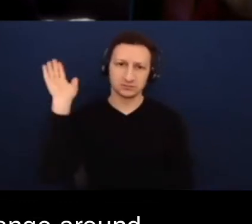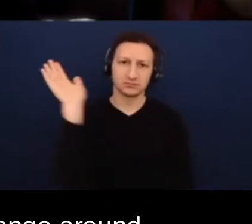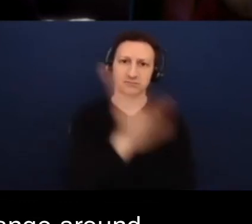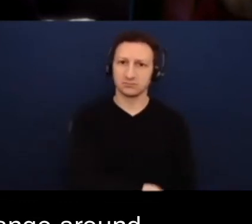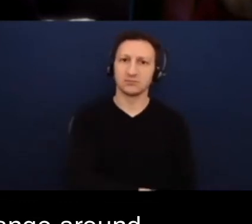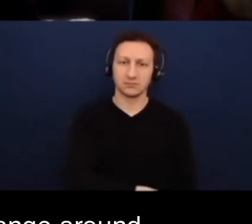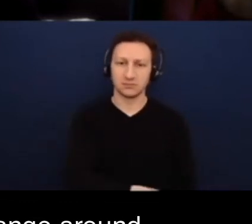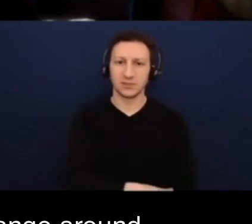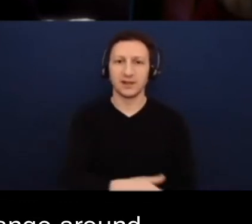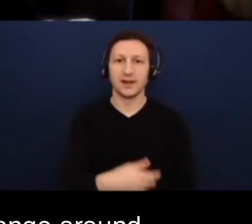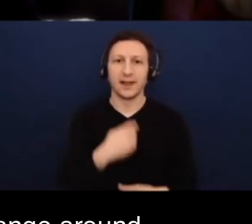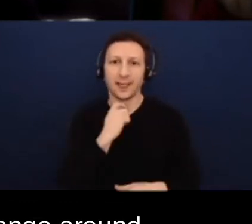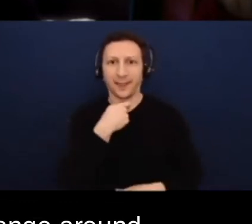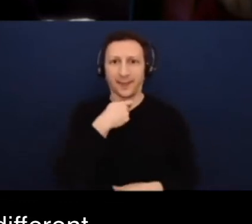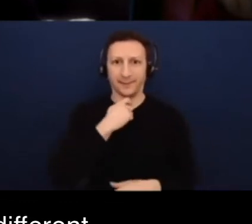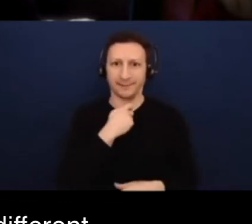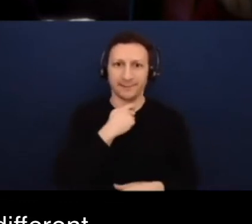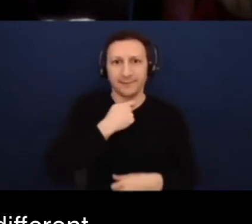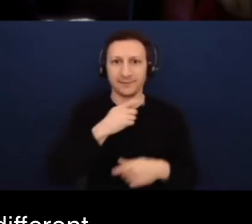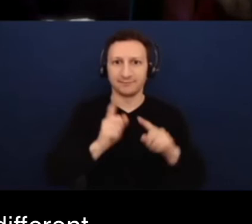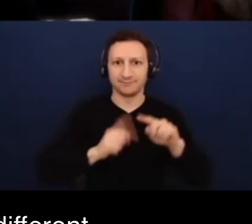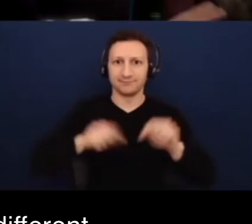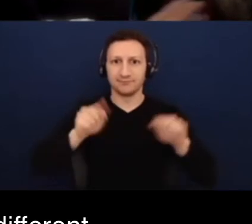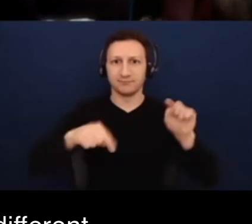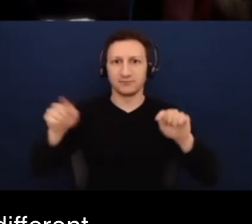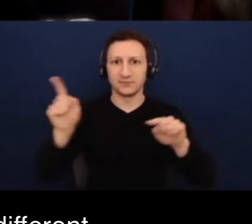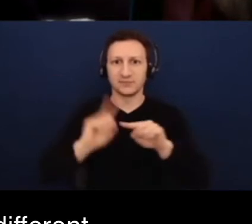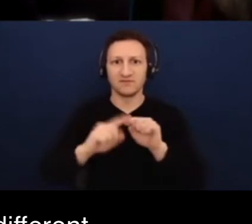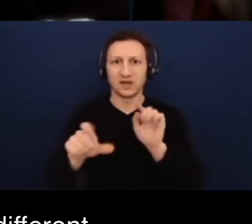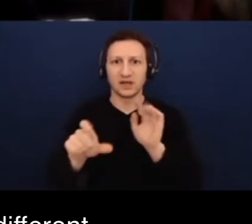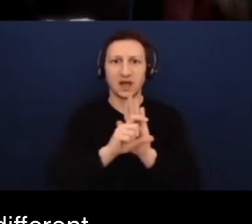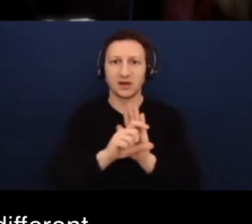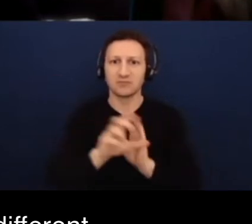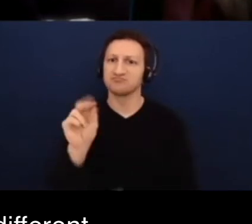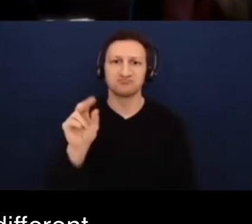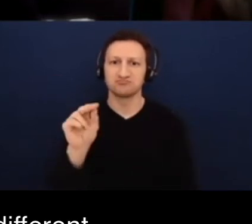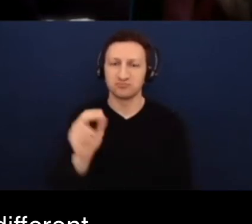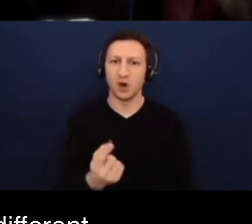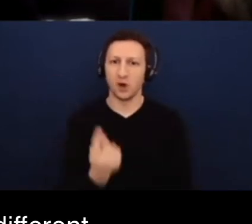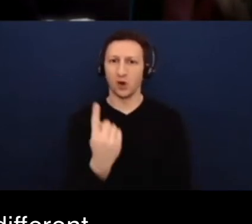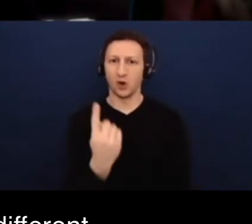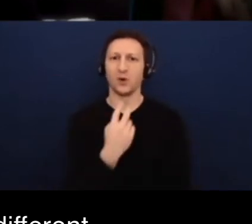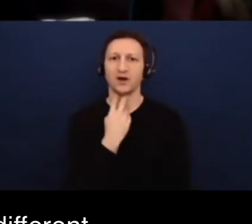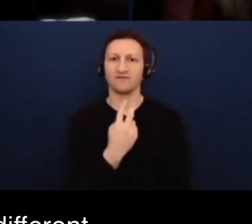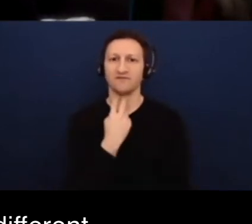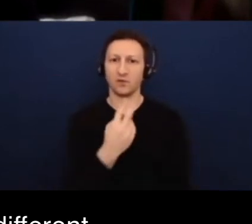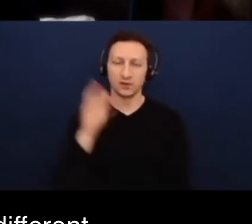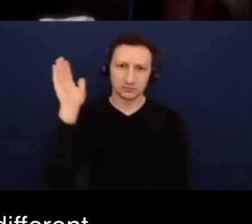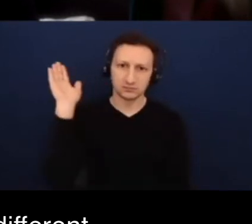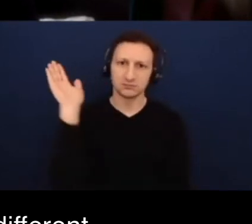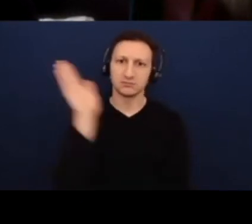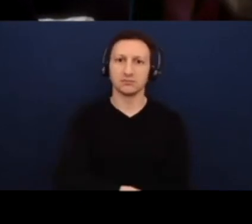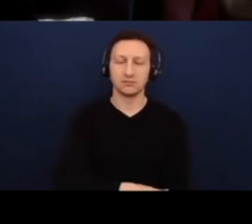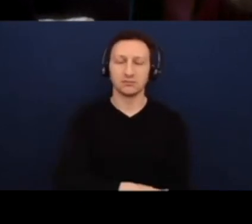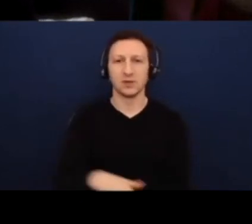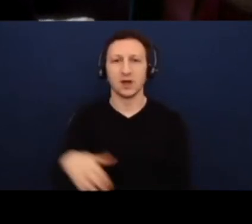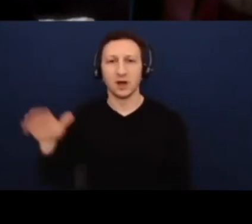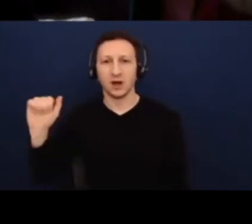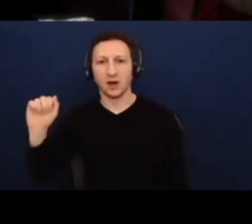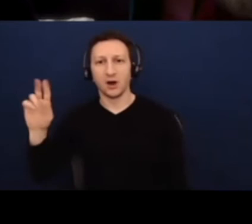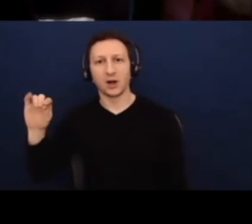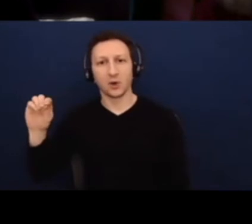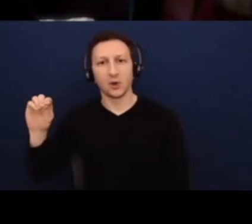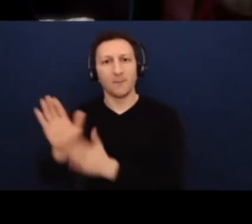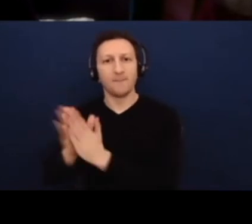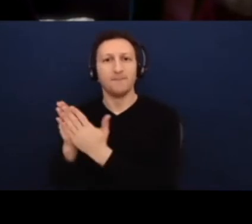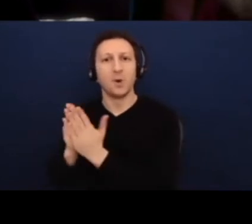different characters. So it has a different feeling than an audio book. Because people have said to